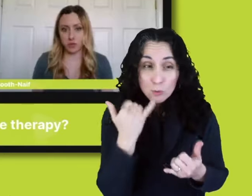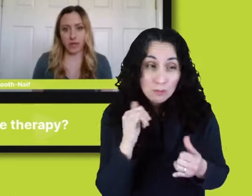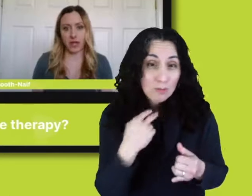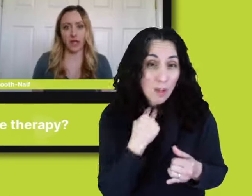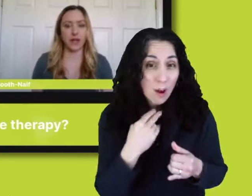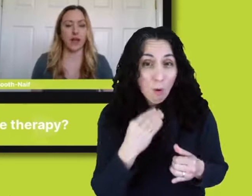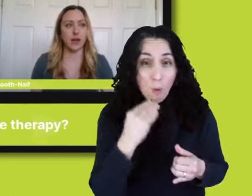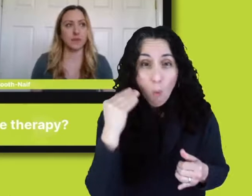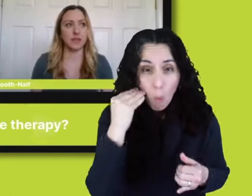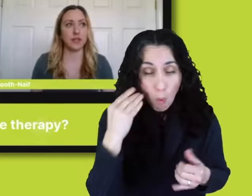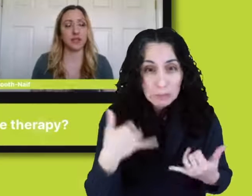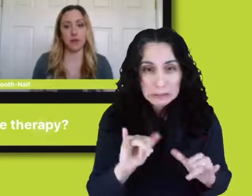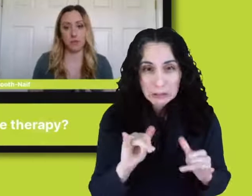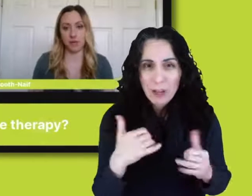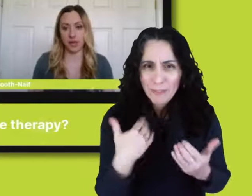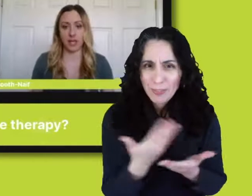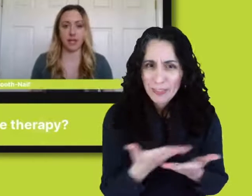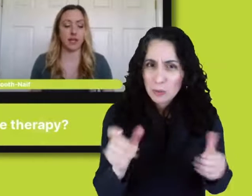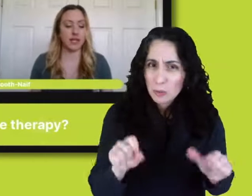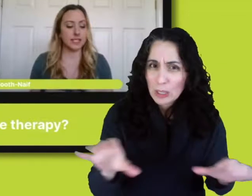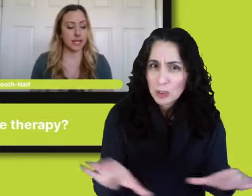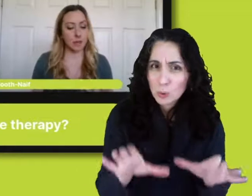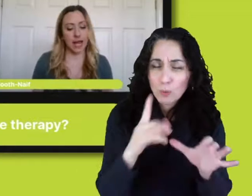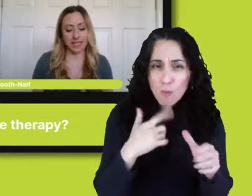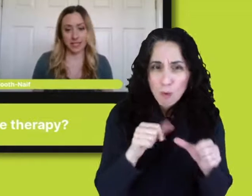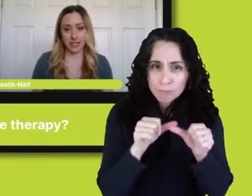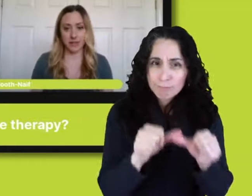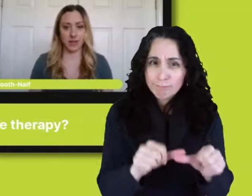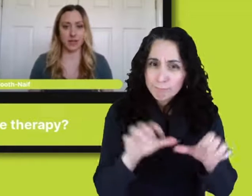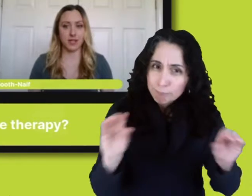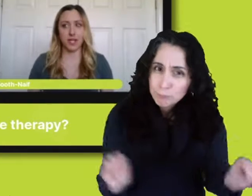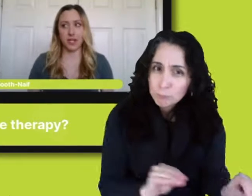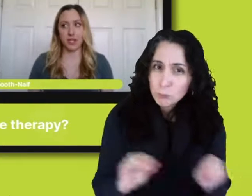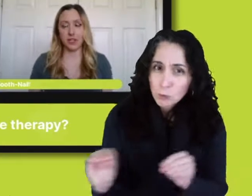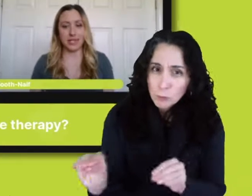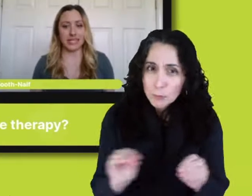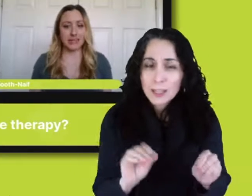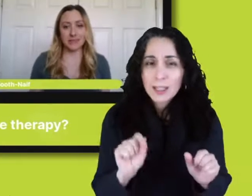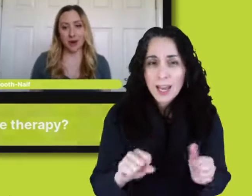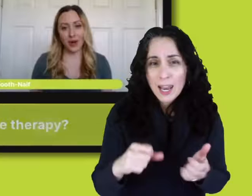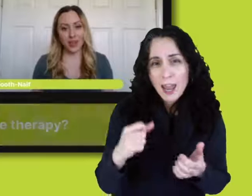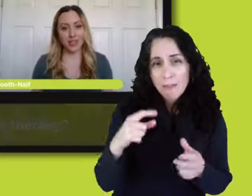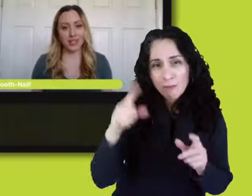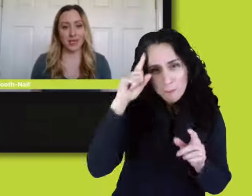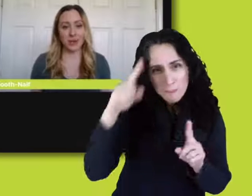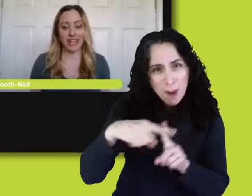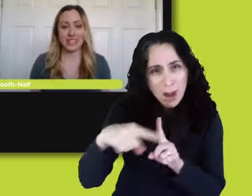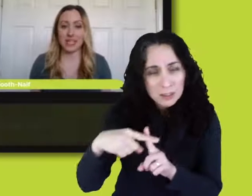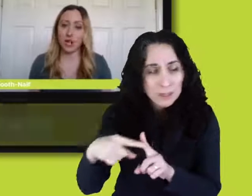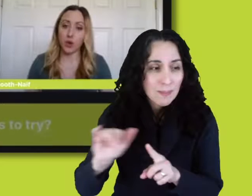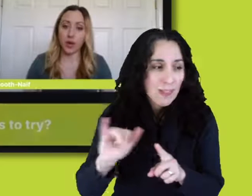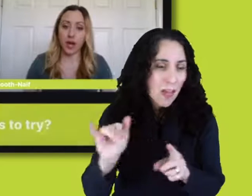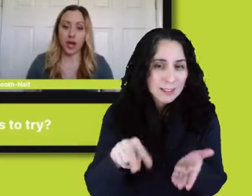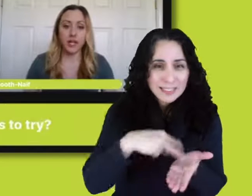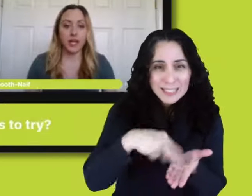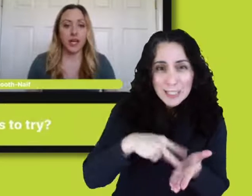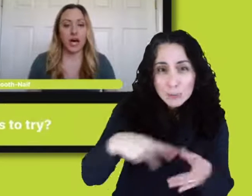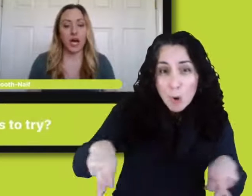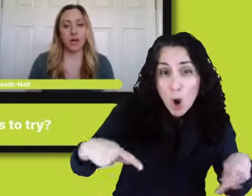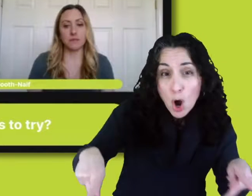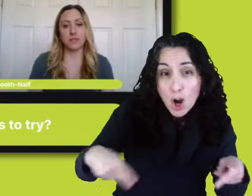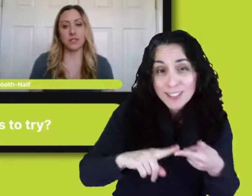have movement and, keep moving and staying positive, and, doing dance parties or practicing